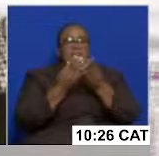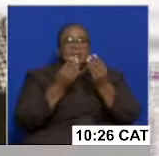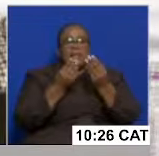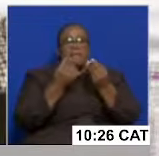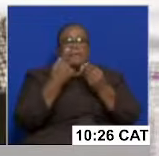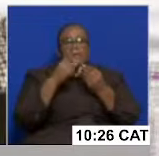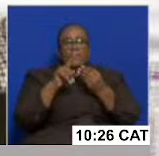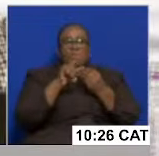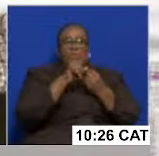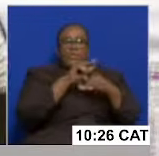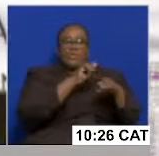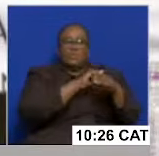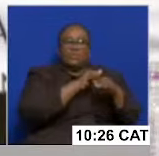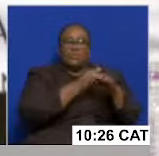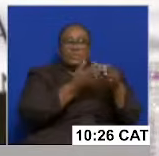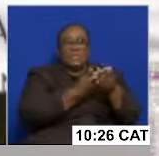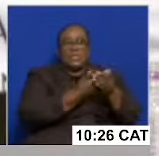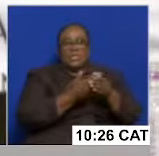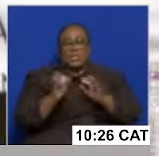Oh, okay.